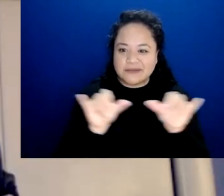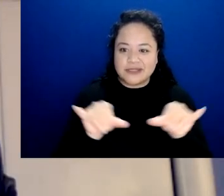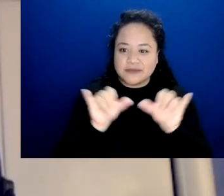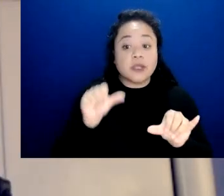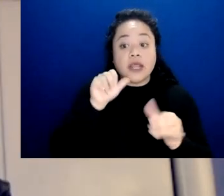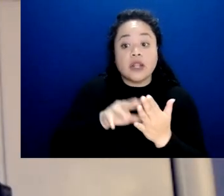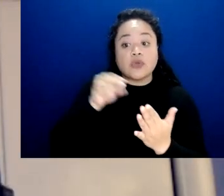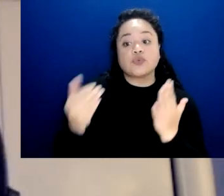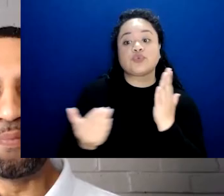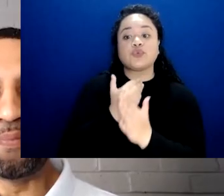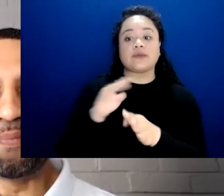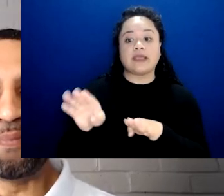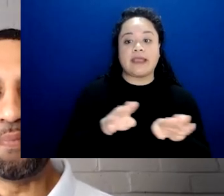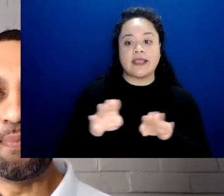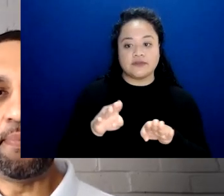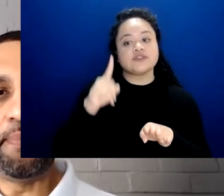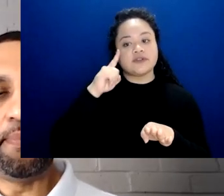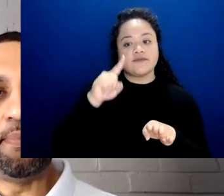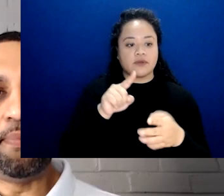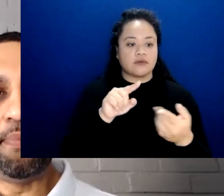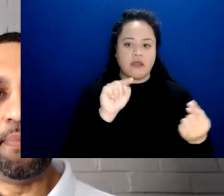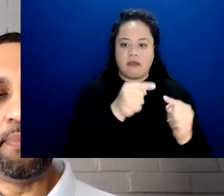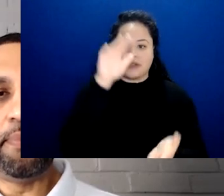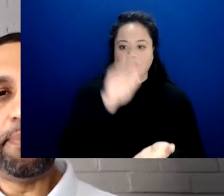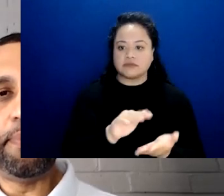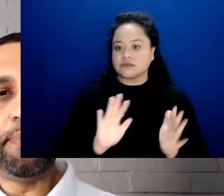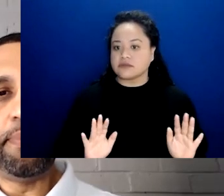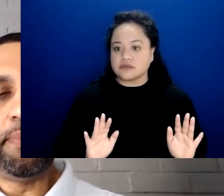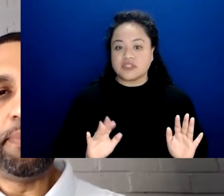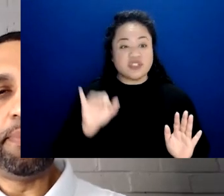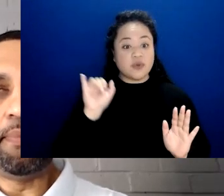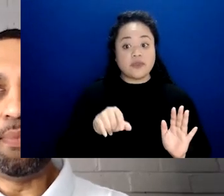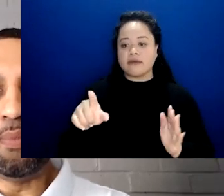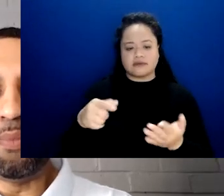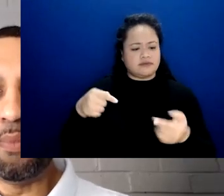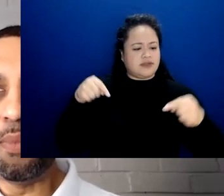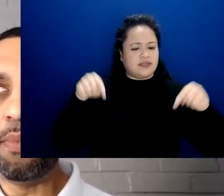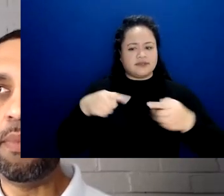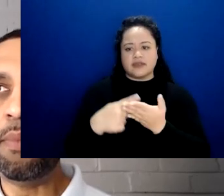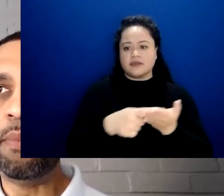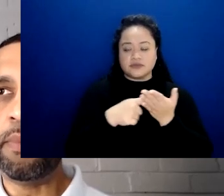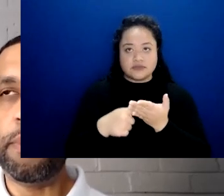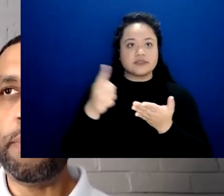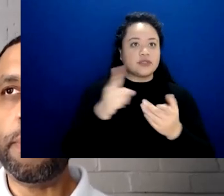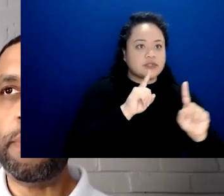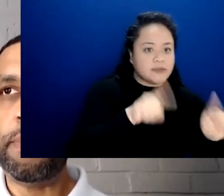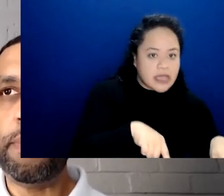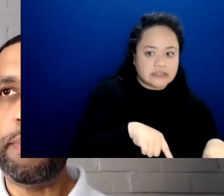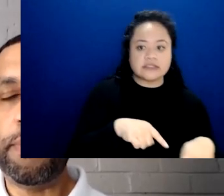that are less harmful. So this conversation has covered the range of response, prevention,